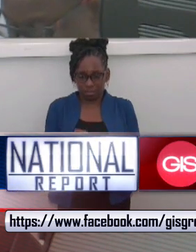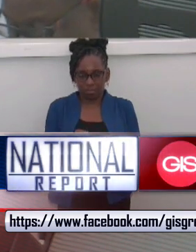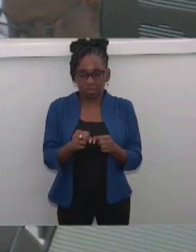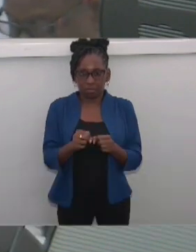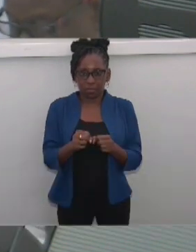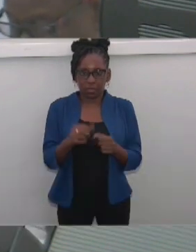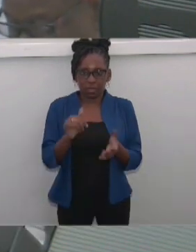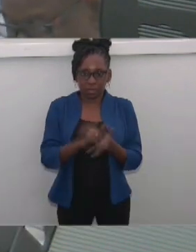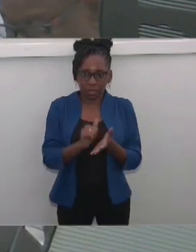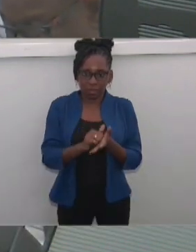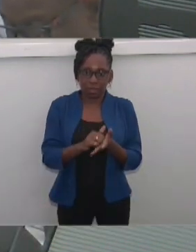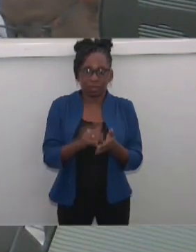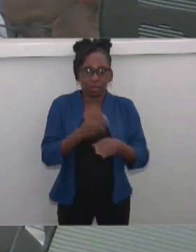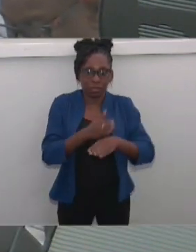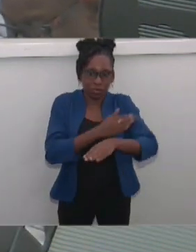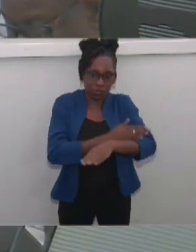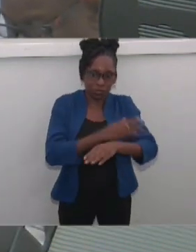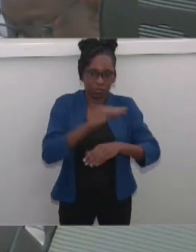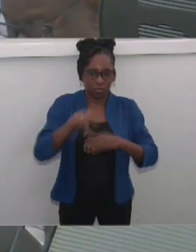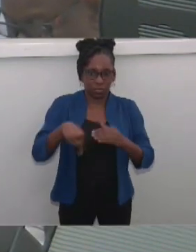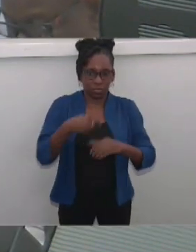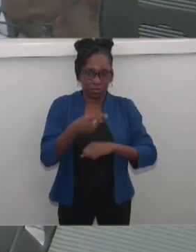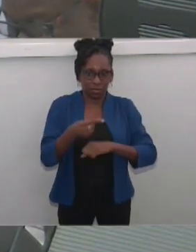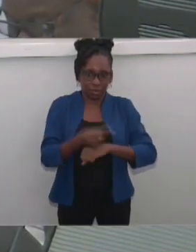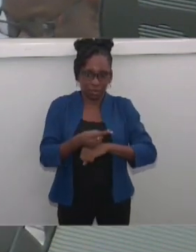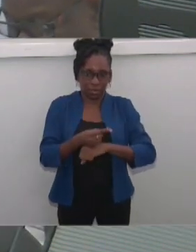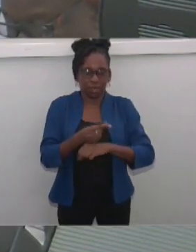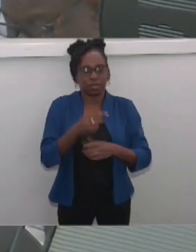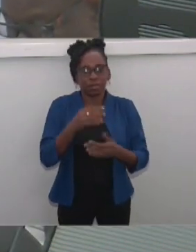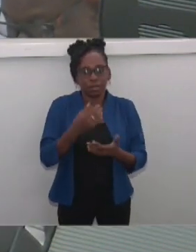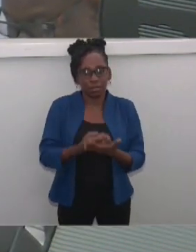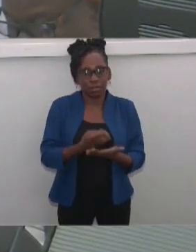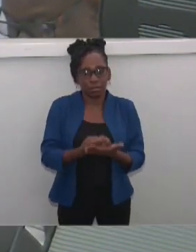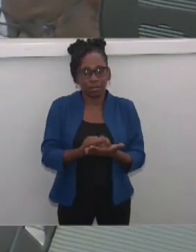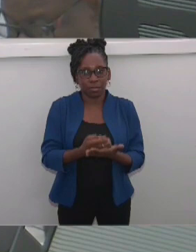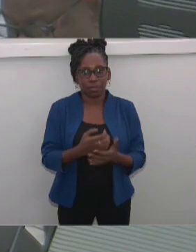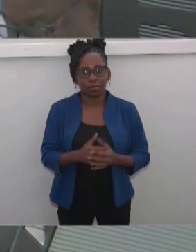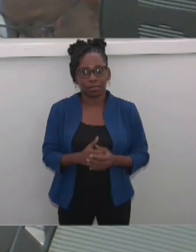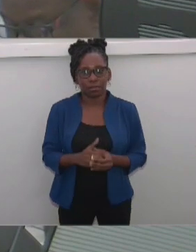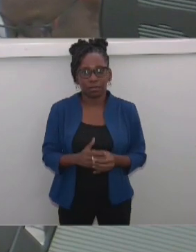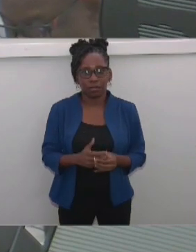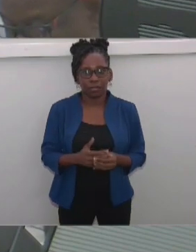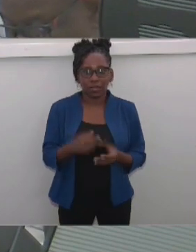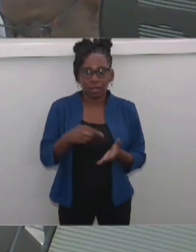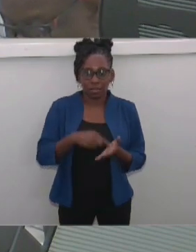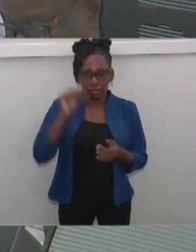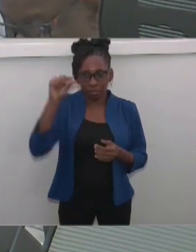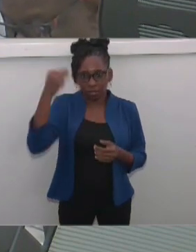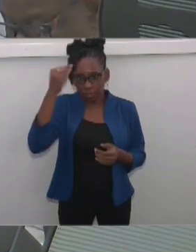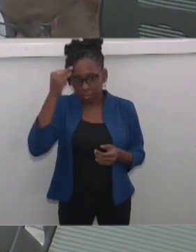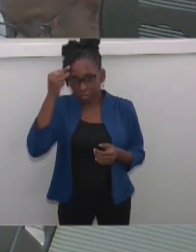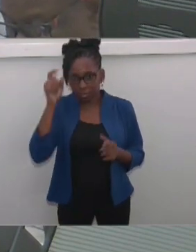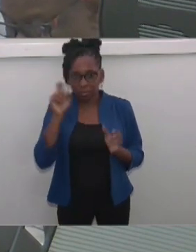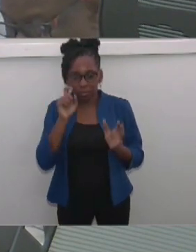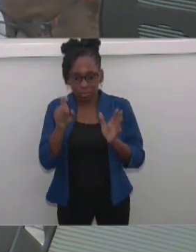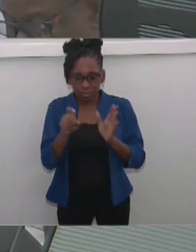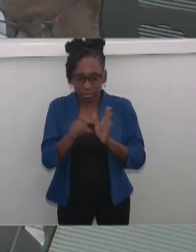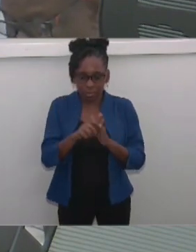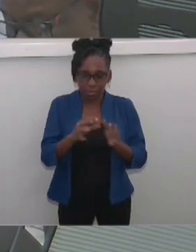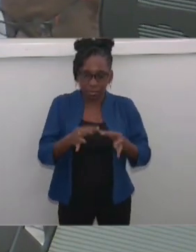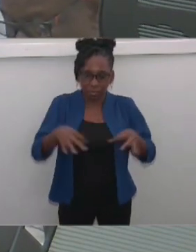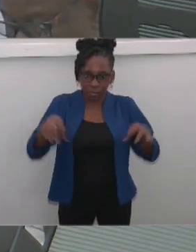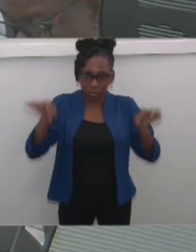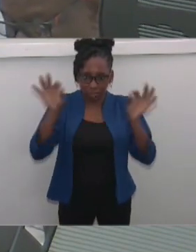the Grenadian economy. Mr. Speaker, this government, recognizing the importance of the work that